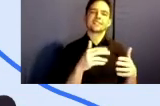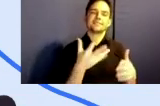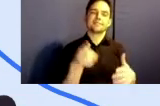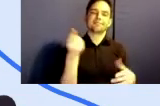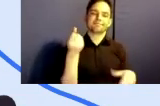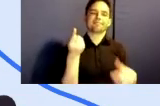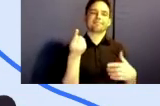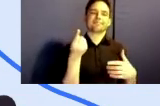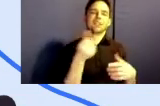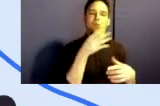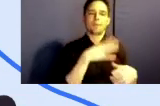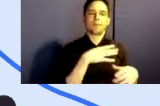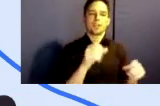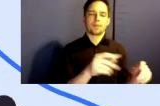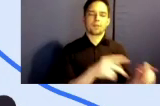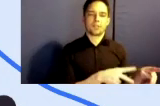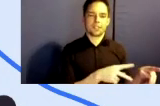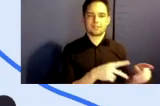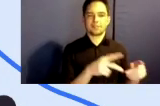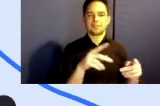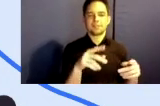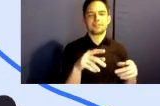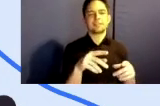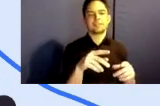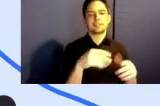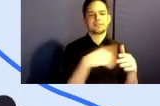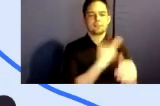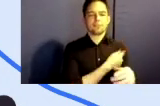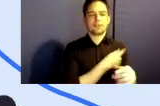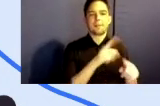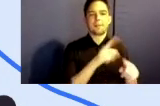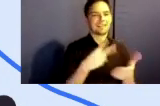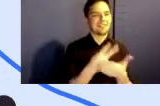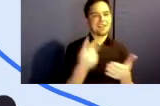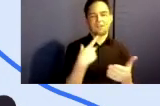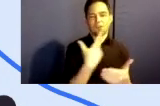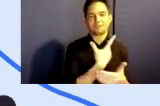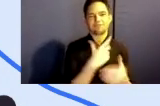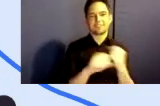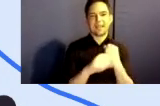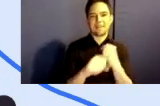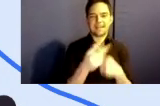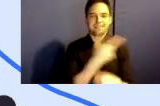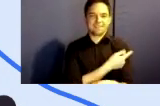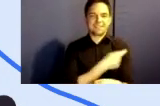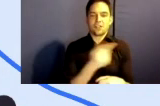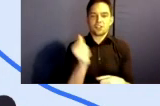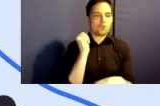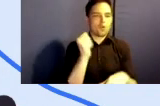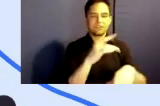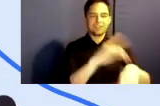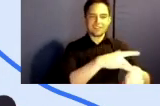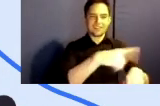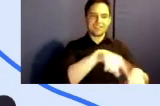vaccinations, but at the same time, it is a failure for vaccination campaign because you will not reach out to women who are